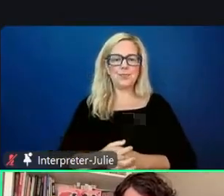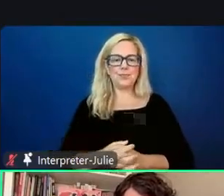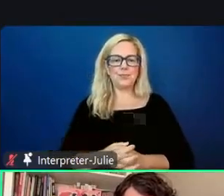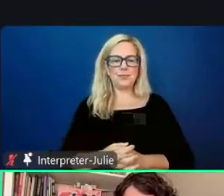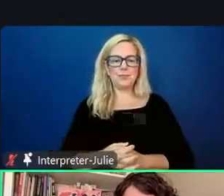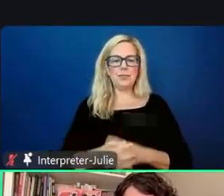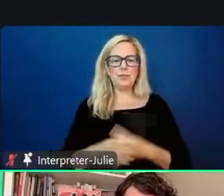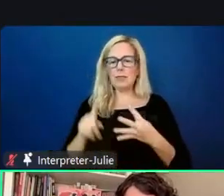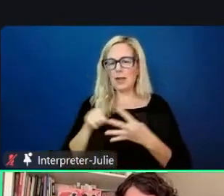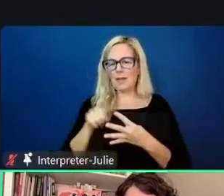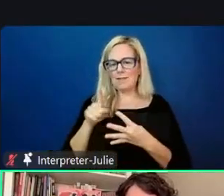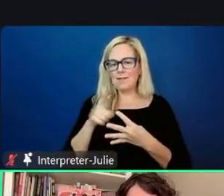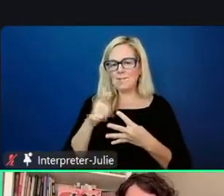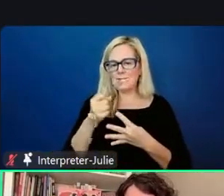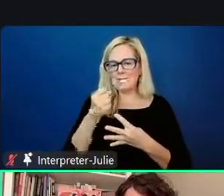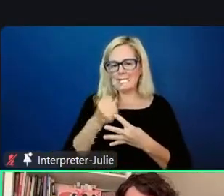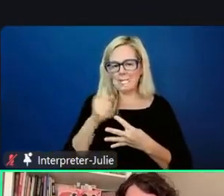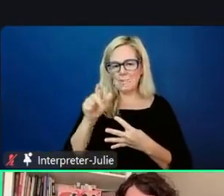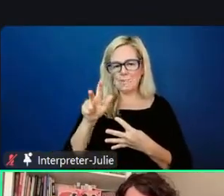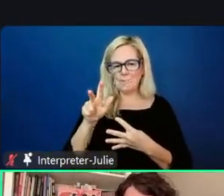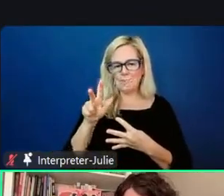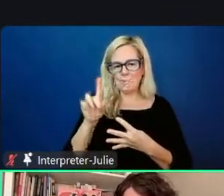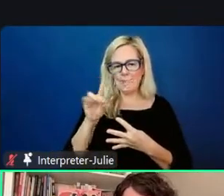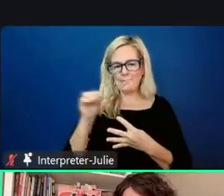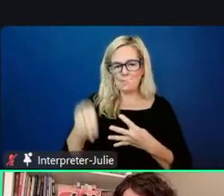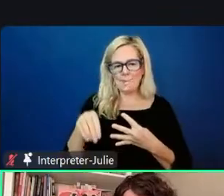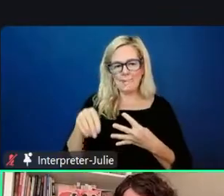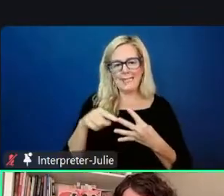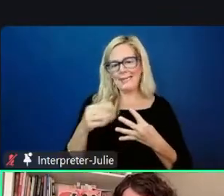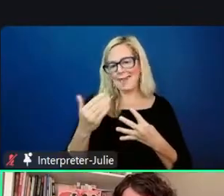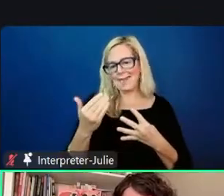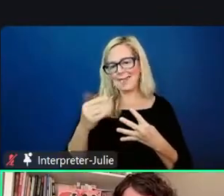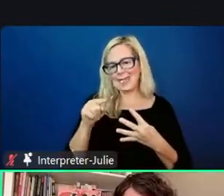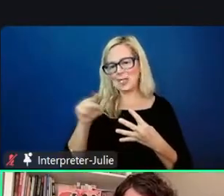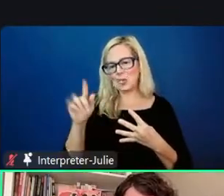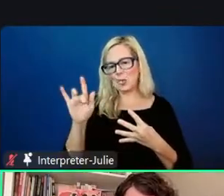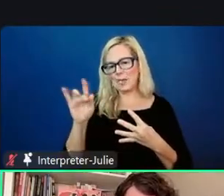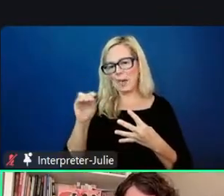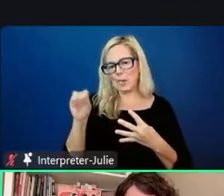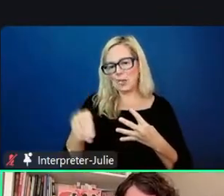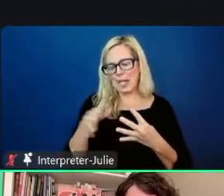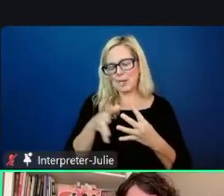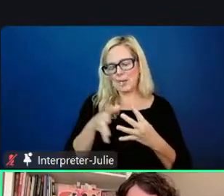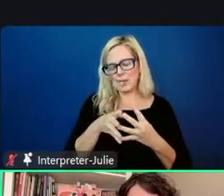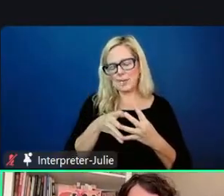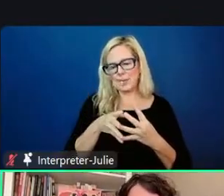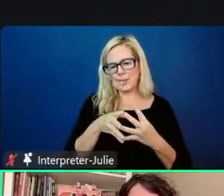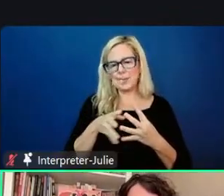about 40%, and then 15 to 25% were in each of the other years.